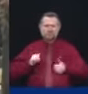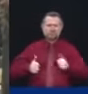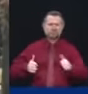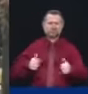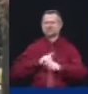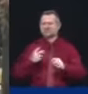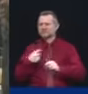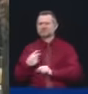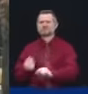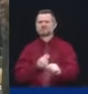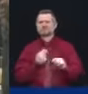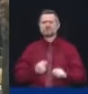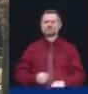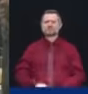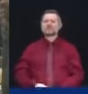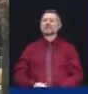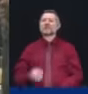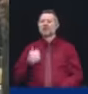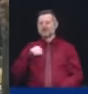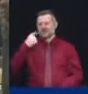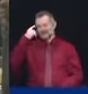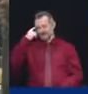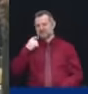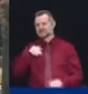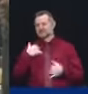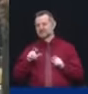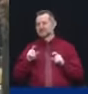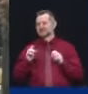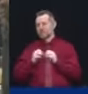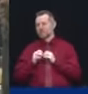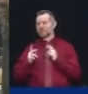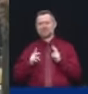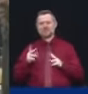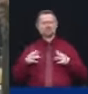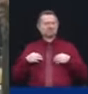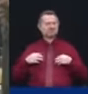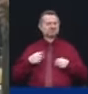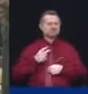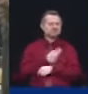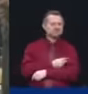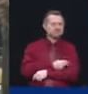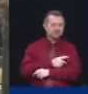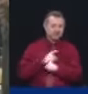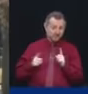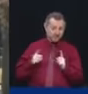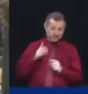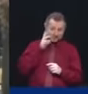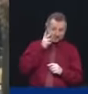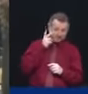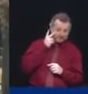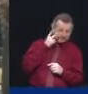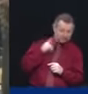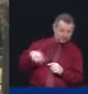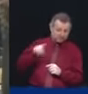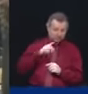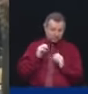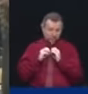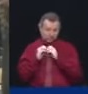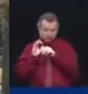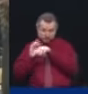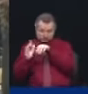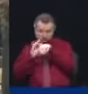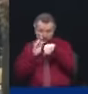we are at the hesitant population yet, but you see a slowing, there is no doubt, in the number of people who are